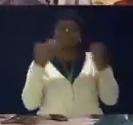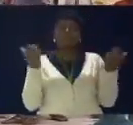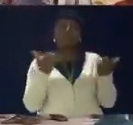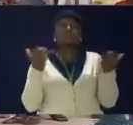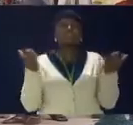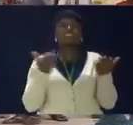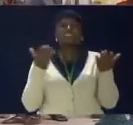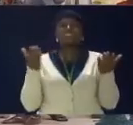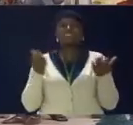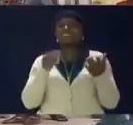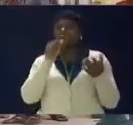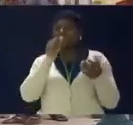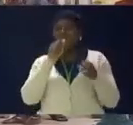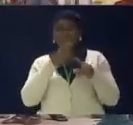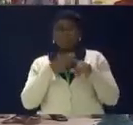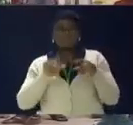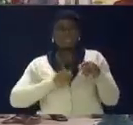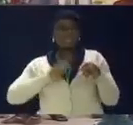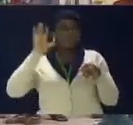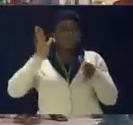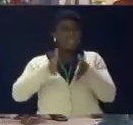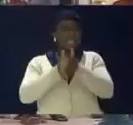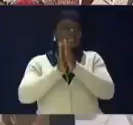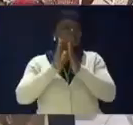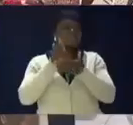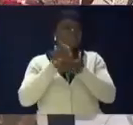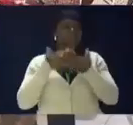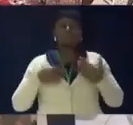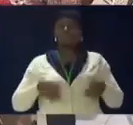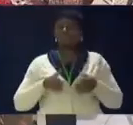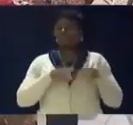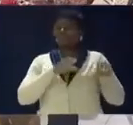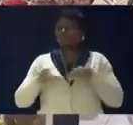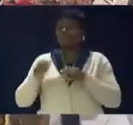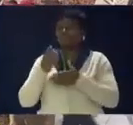But I'm going to ask somebody to do something